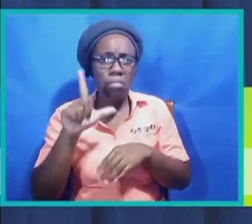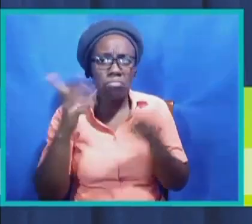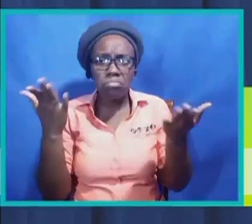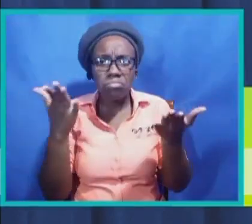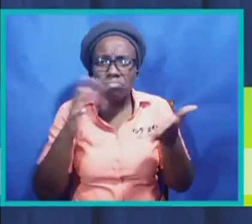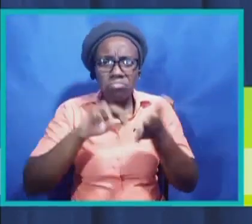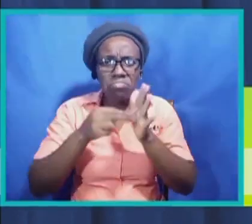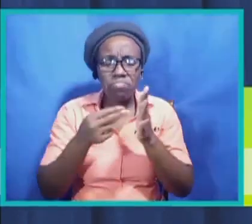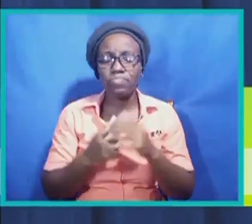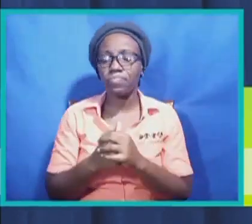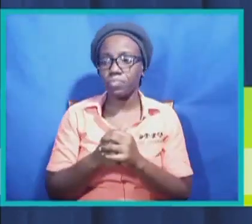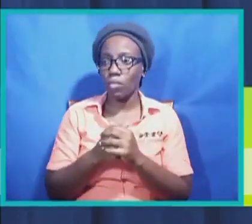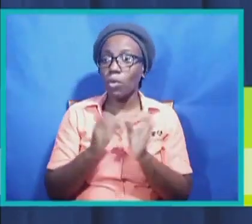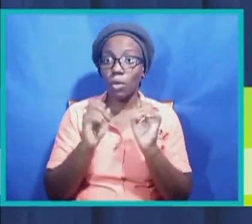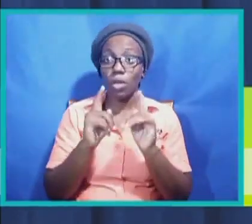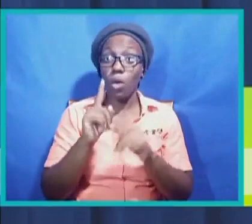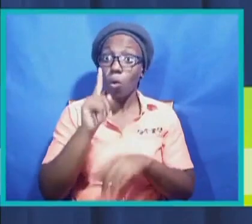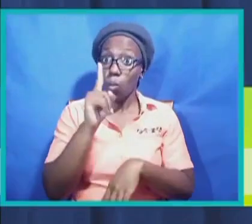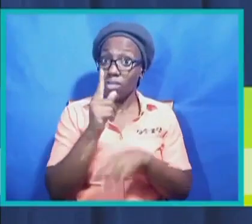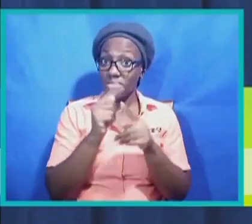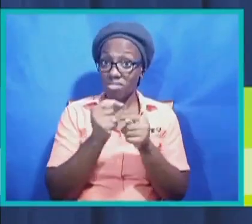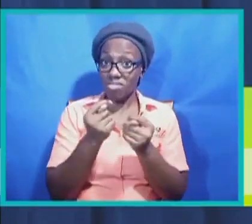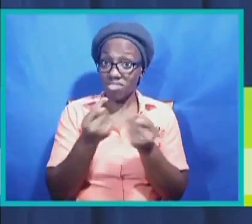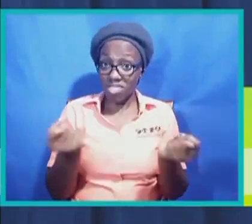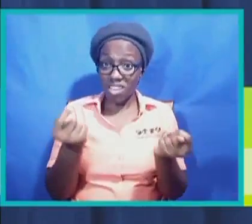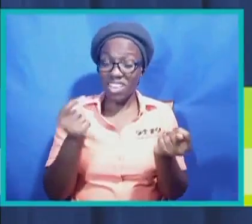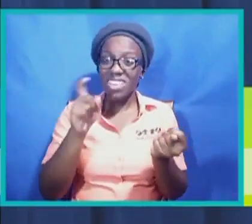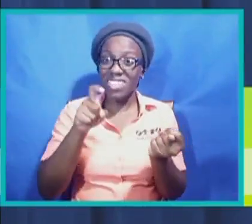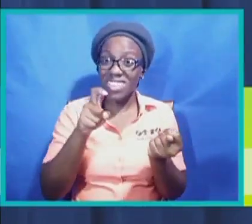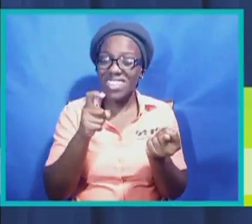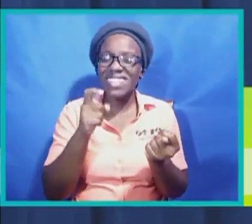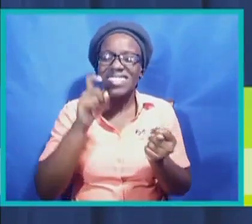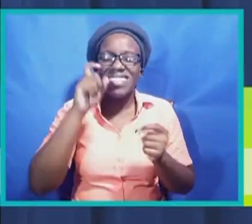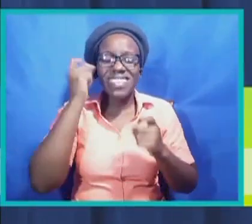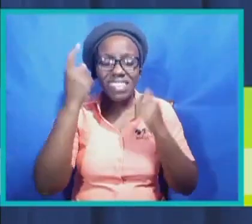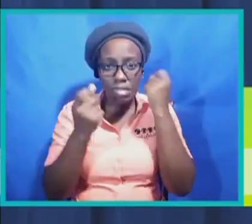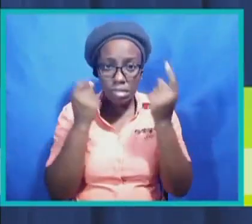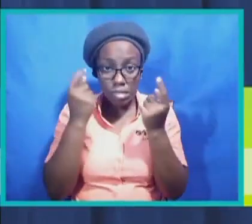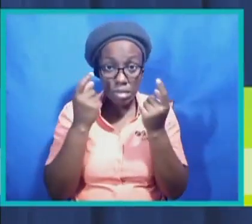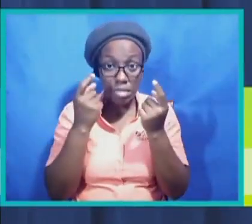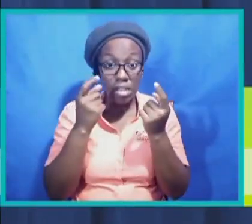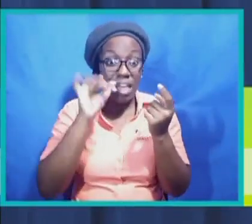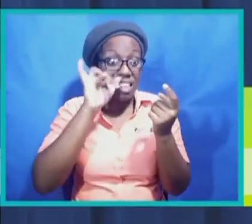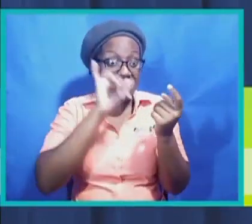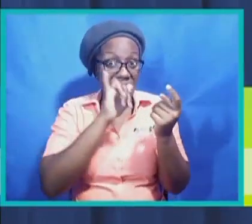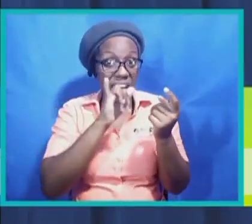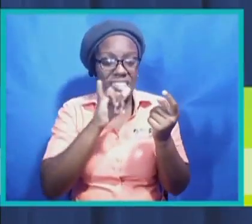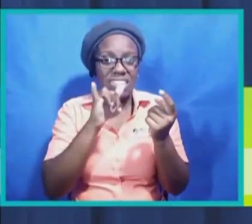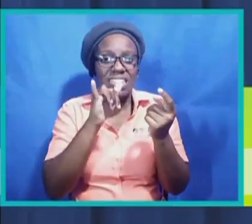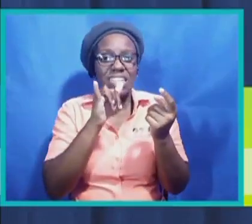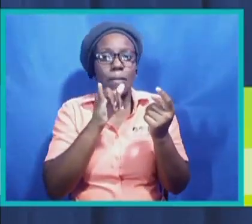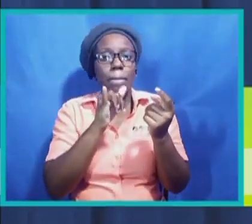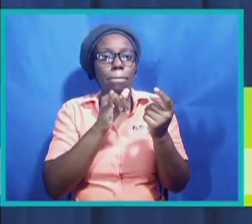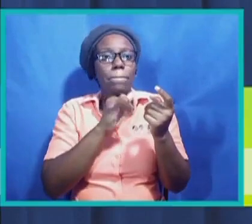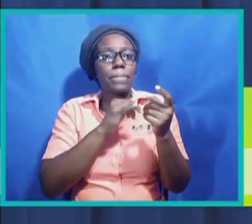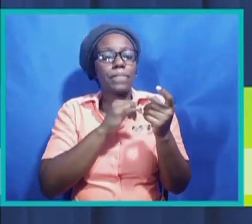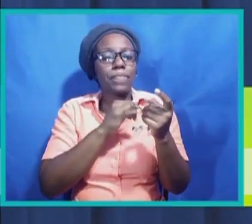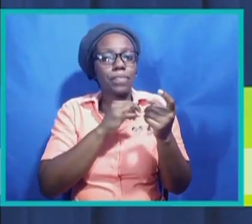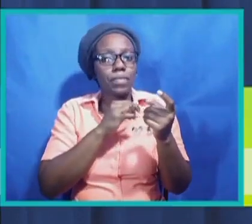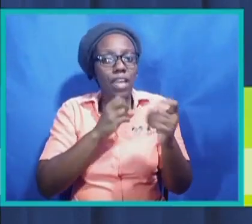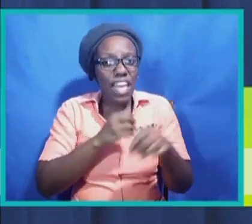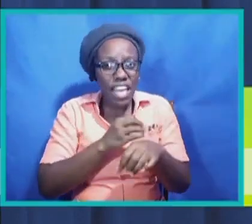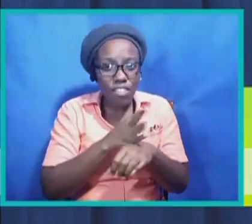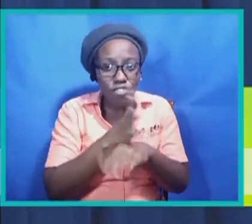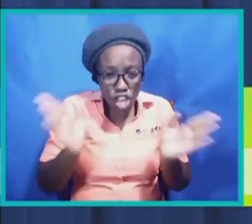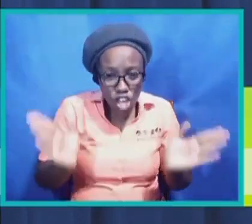need to understand is that the curriculum is really the engine of the education system, and it really aligns